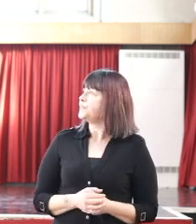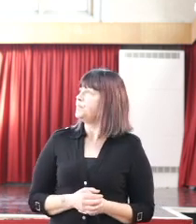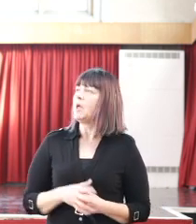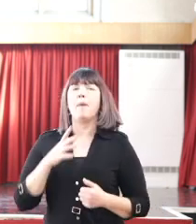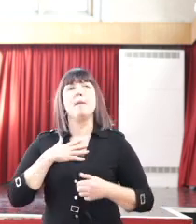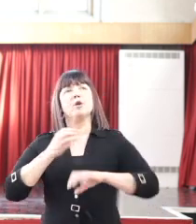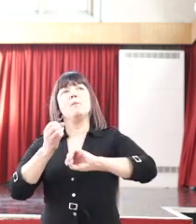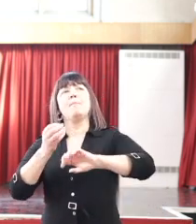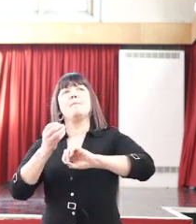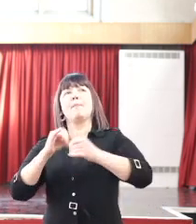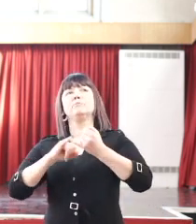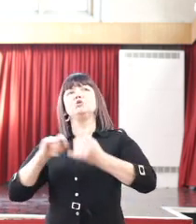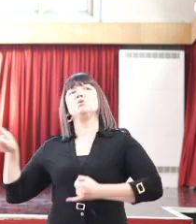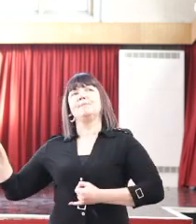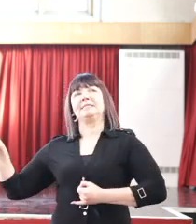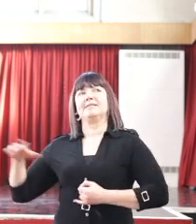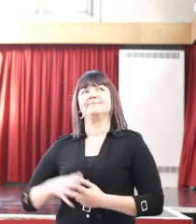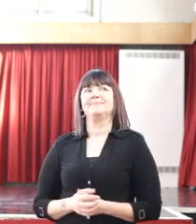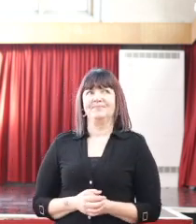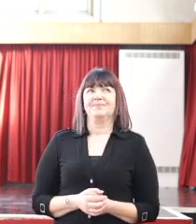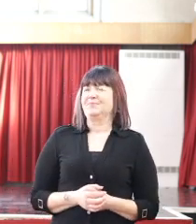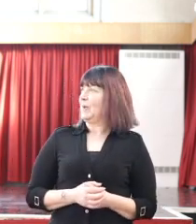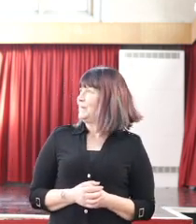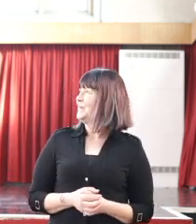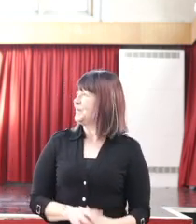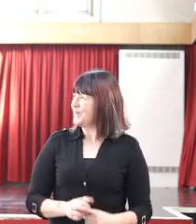to... There you go. Okay,